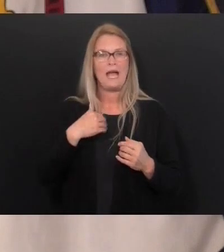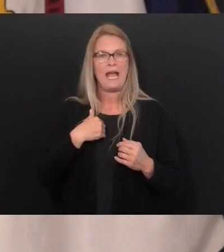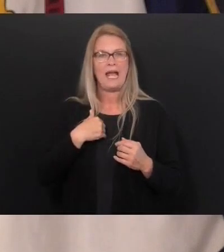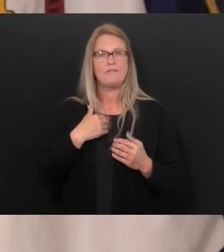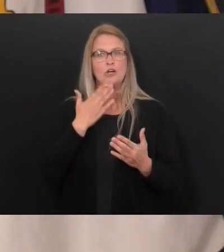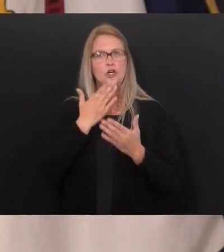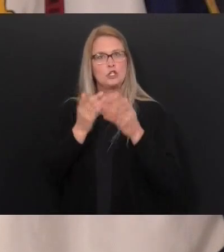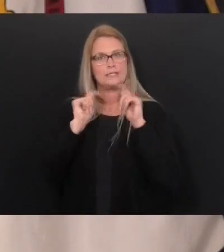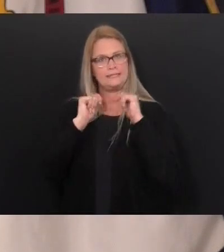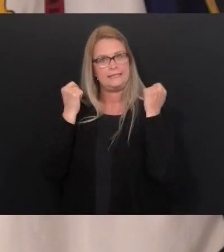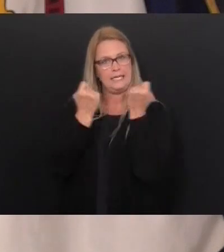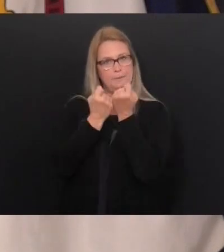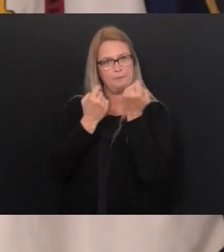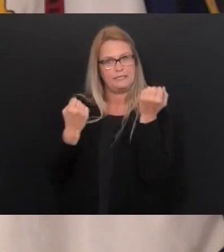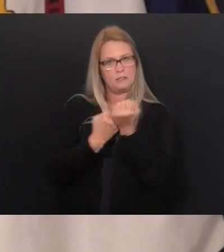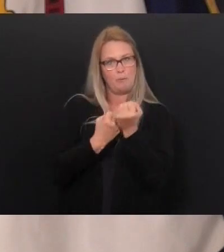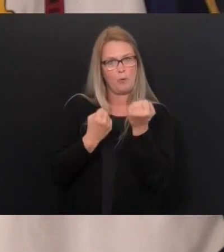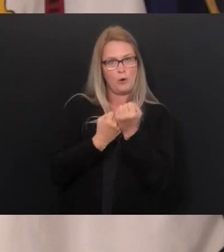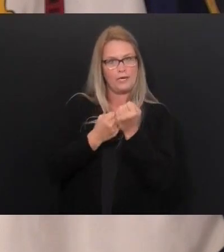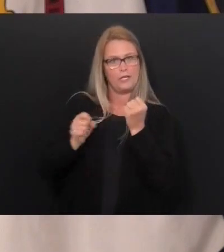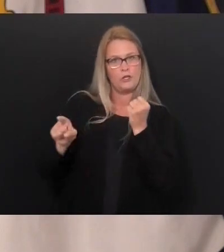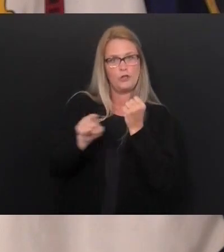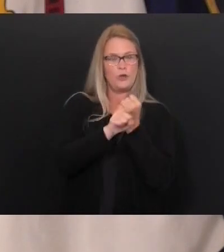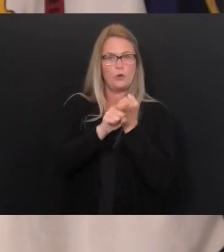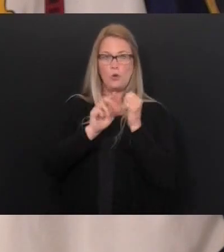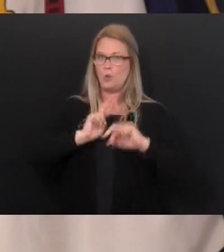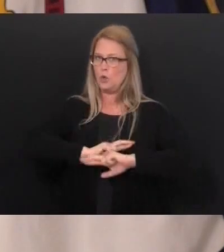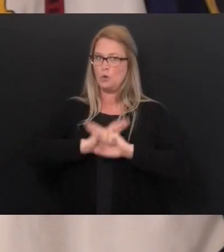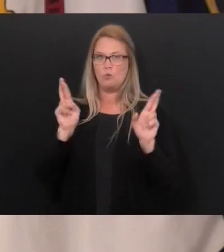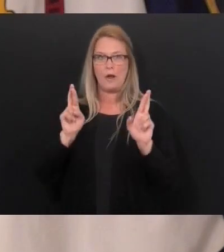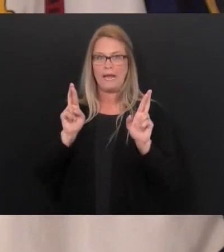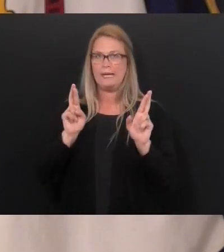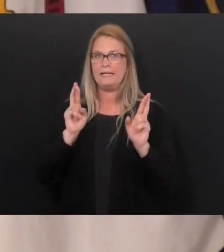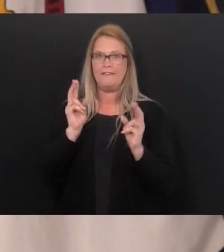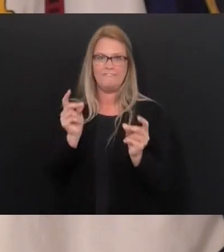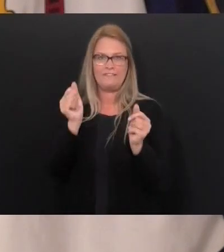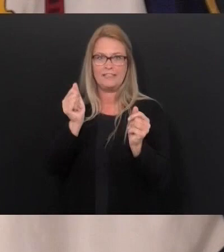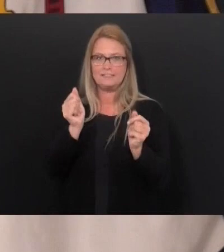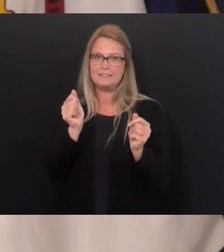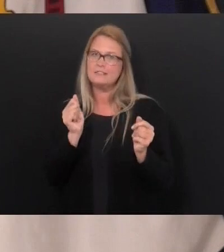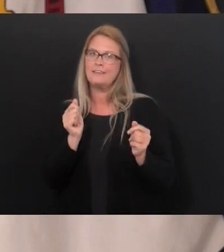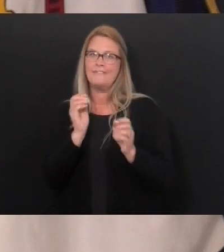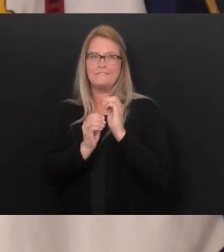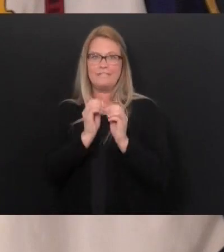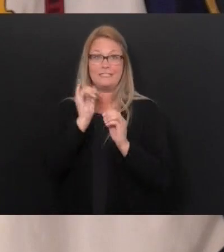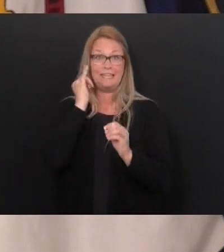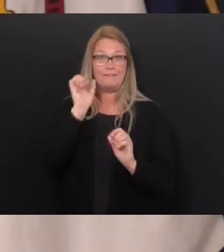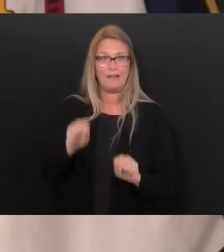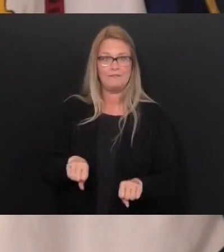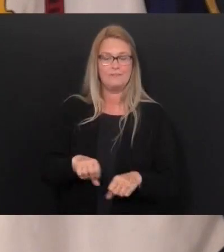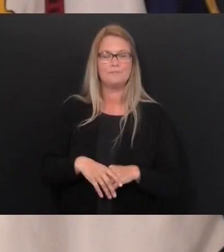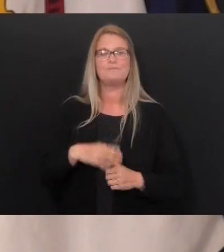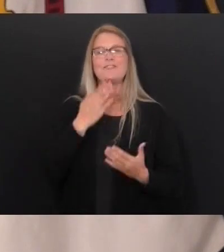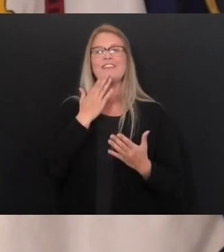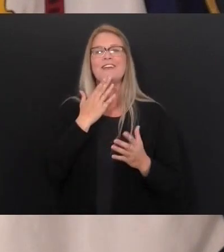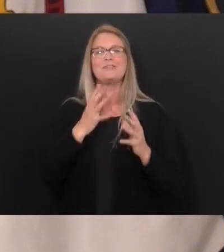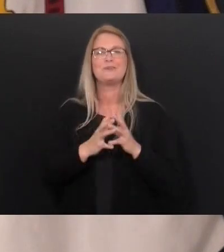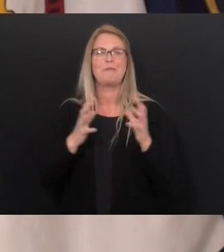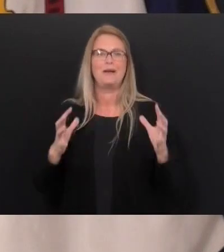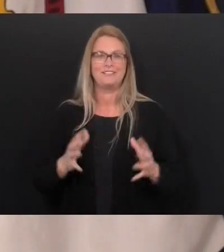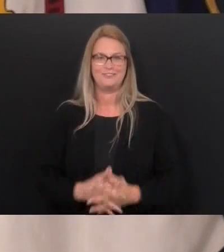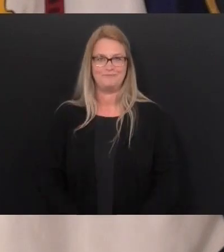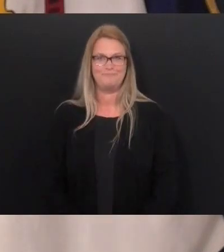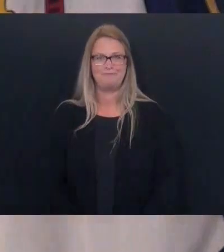strike force behind you that's ready to run to the fire if we get a problem, and we'll surely do that. Thank you so much.